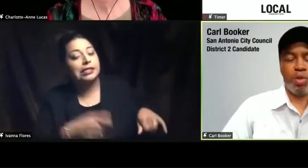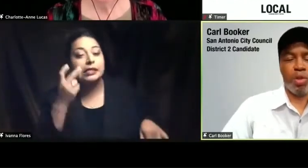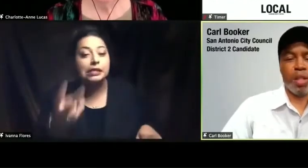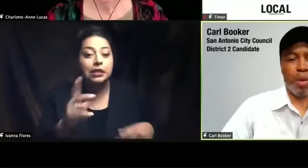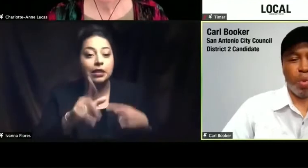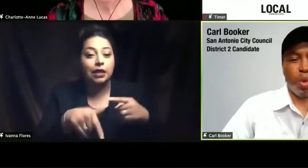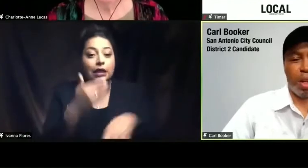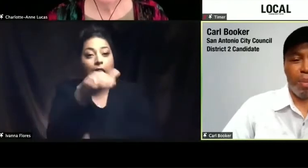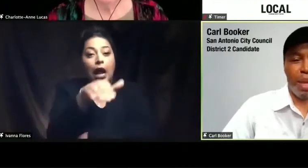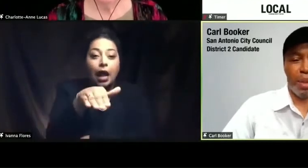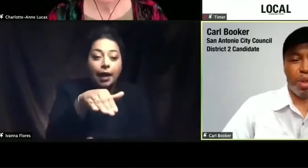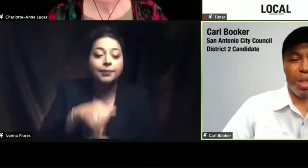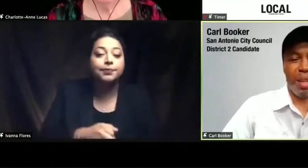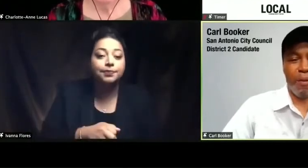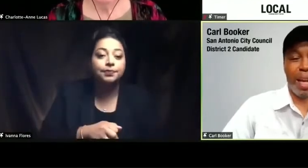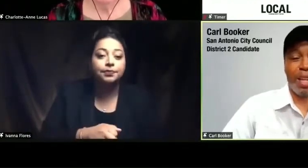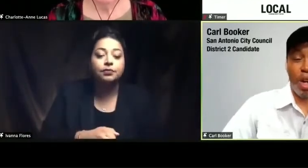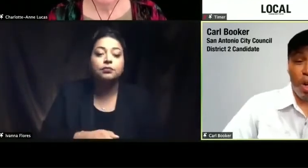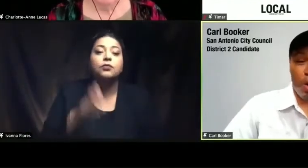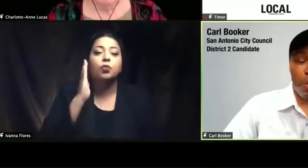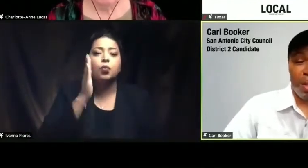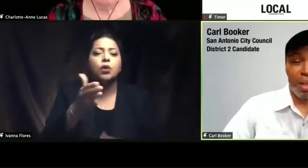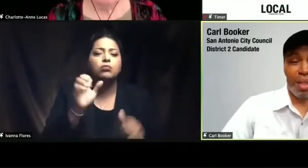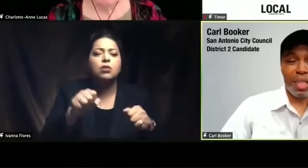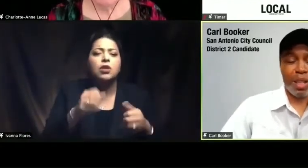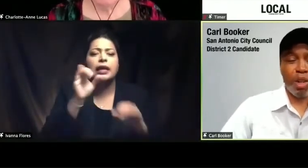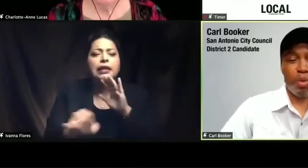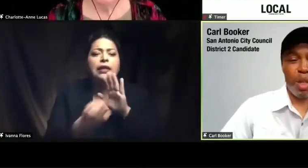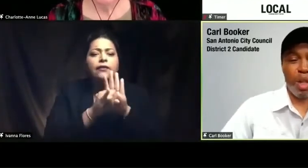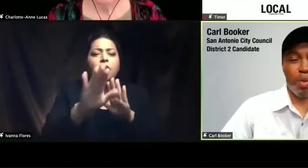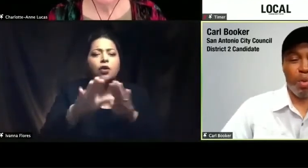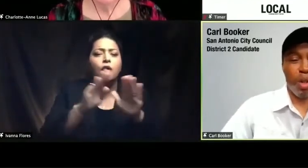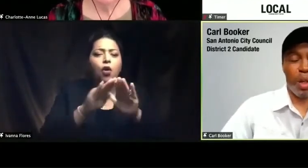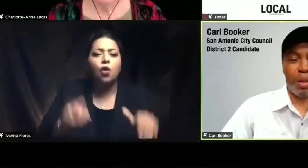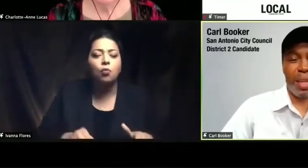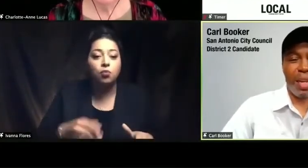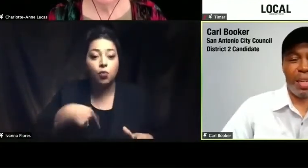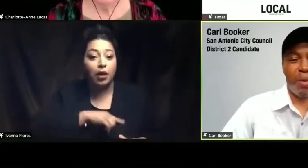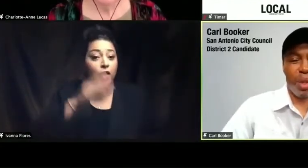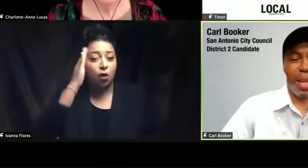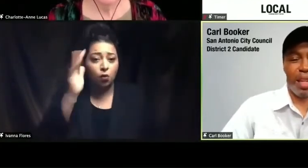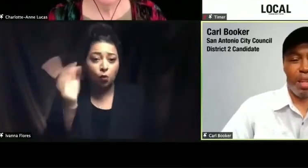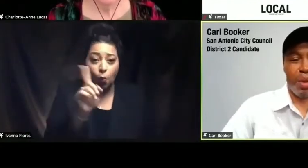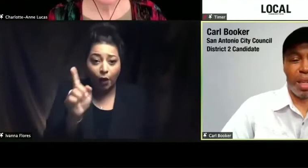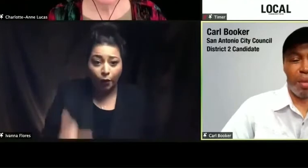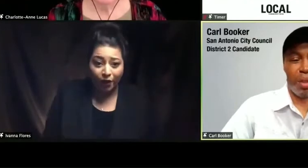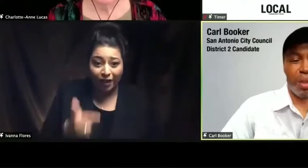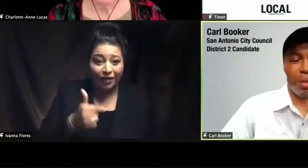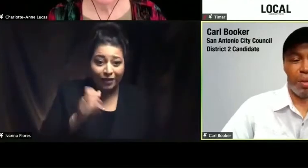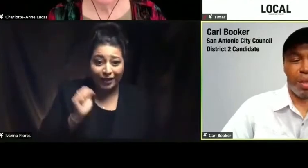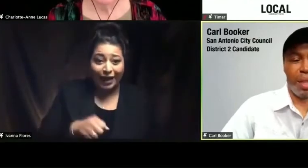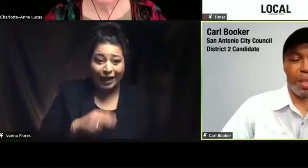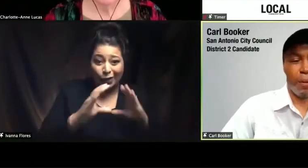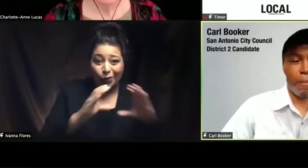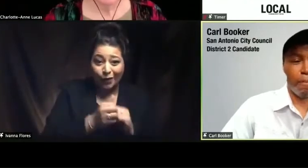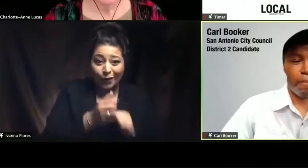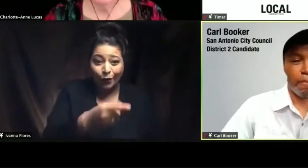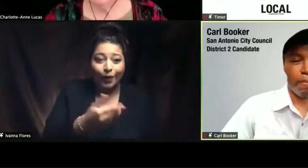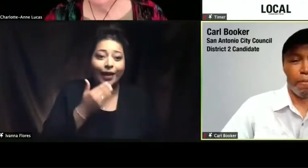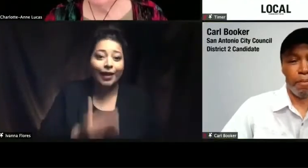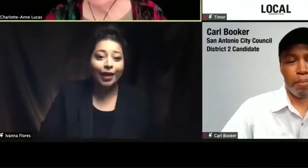any issues, we're going to be able to identify your home as long as we know where you're located and we can communicate with you. Thank